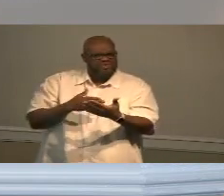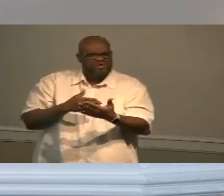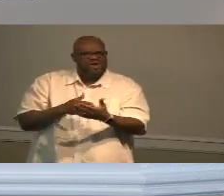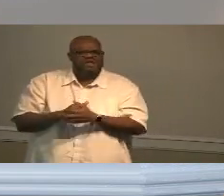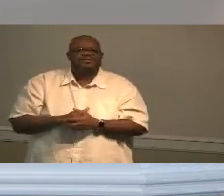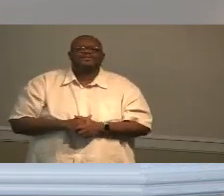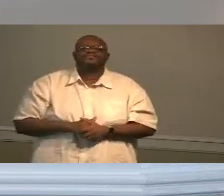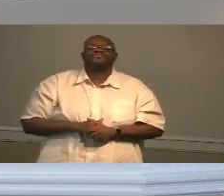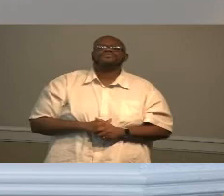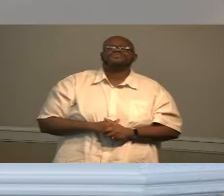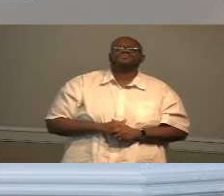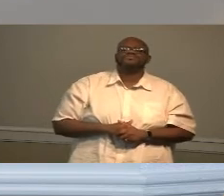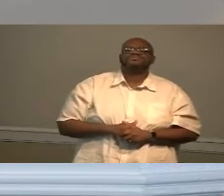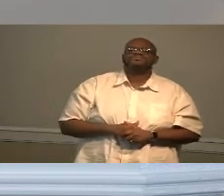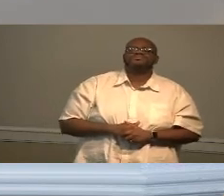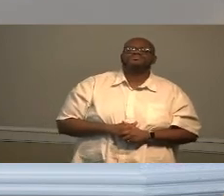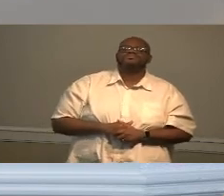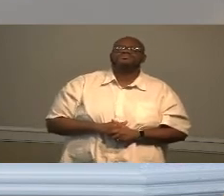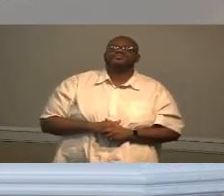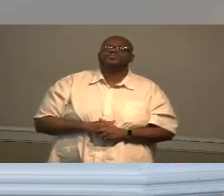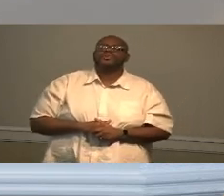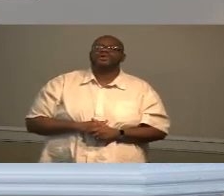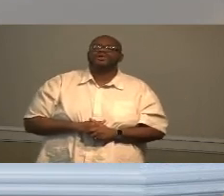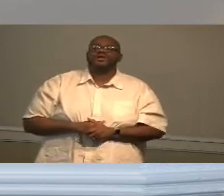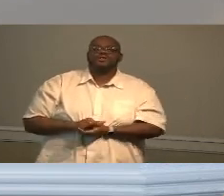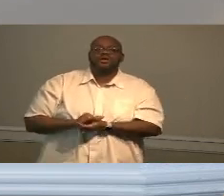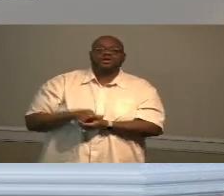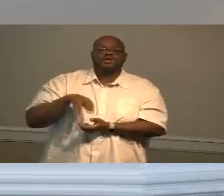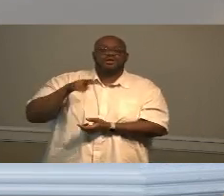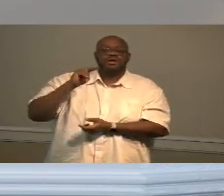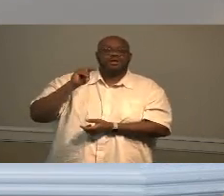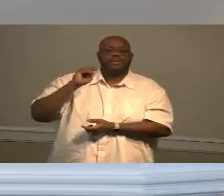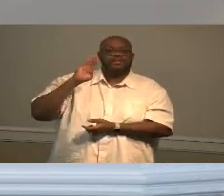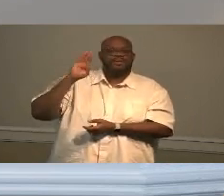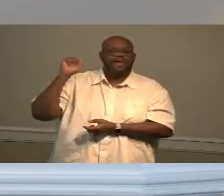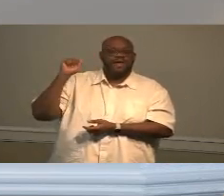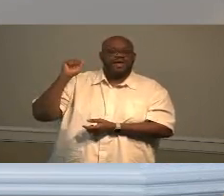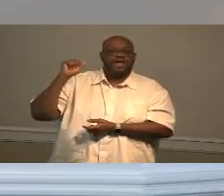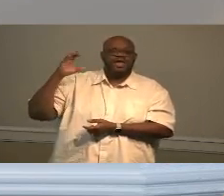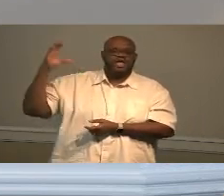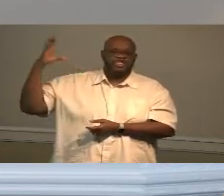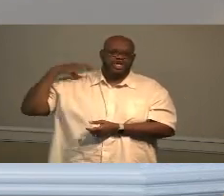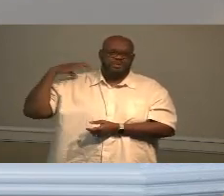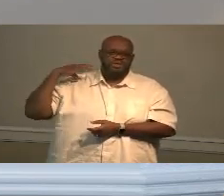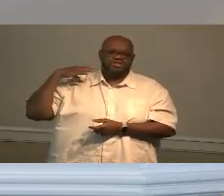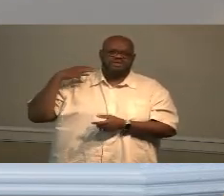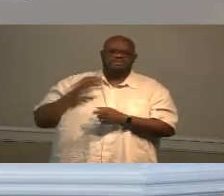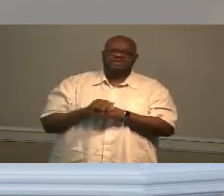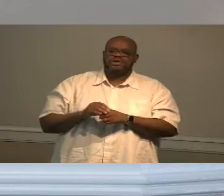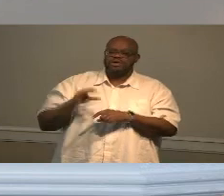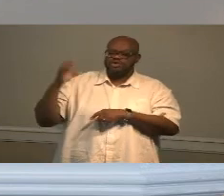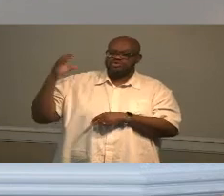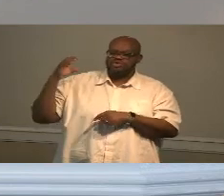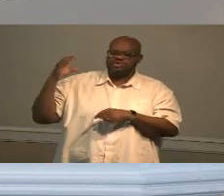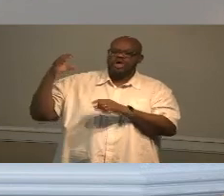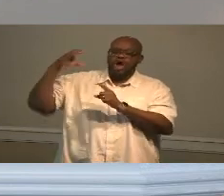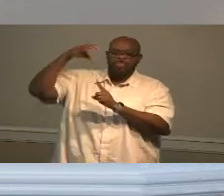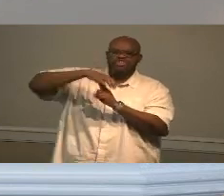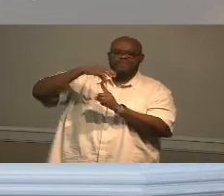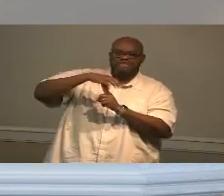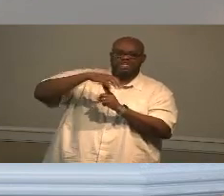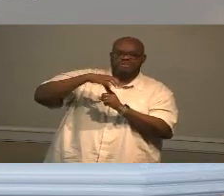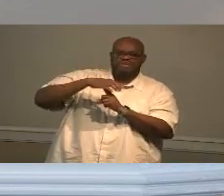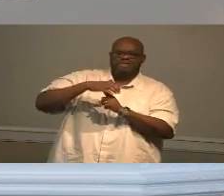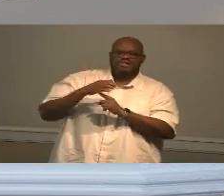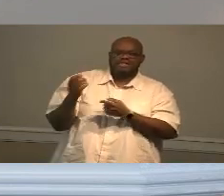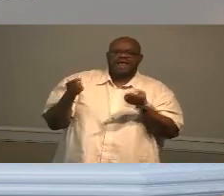You know, there's a NBA championship going on, and in basketball, that NBA championship, there's a